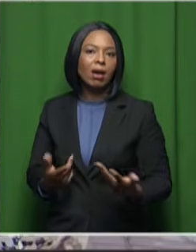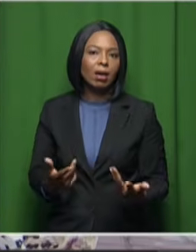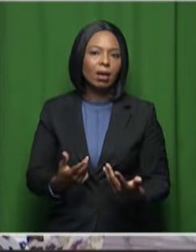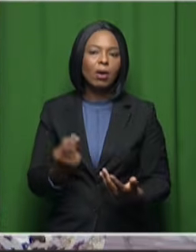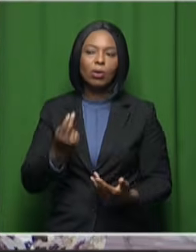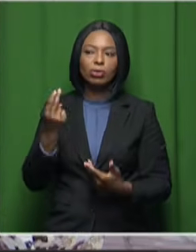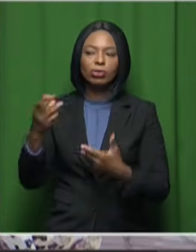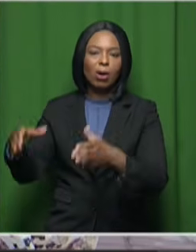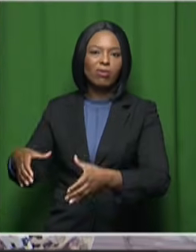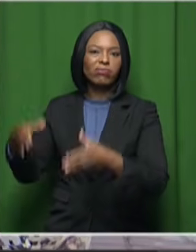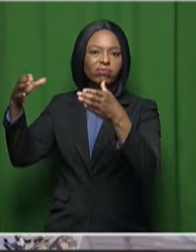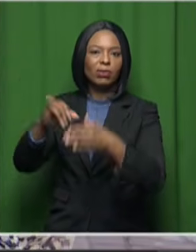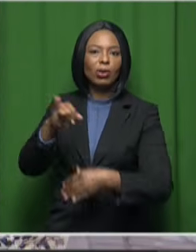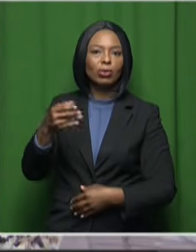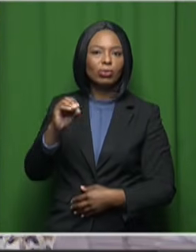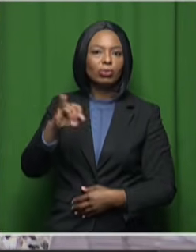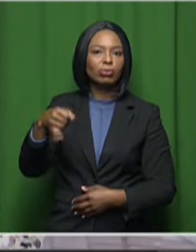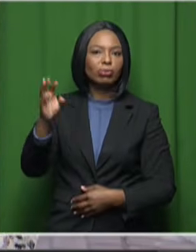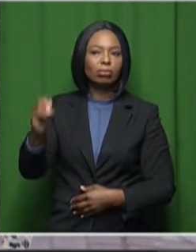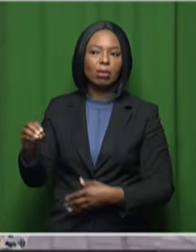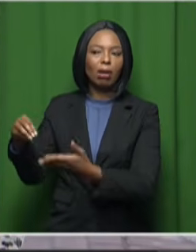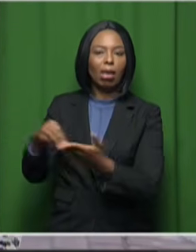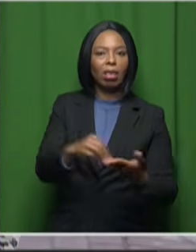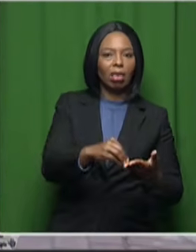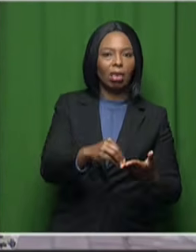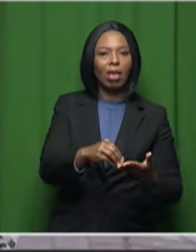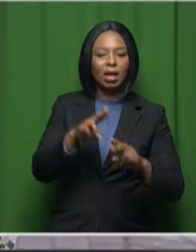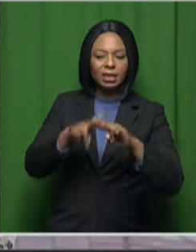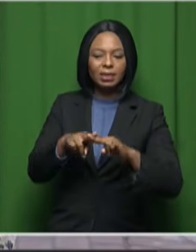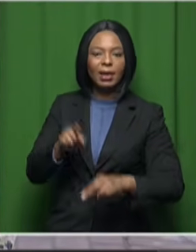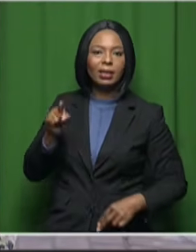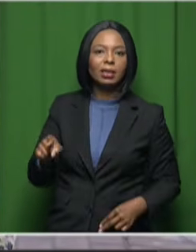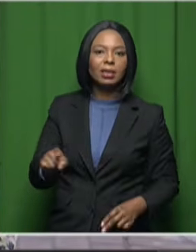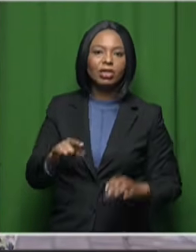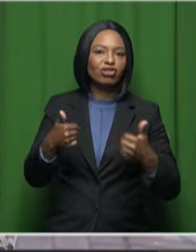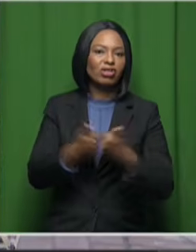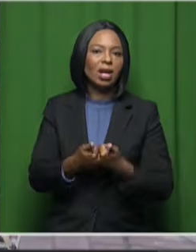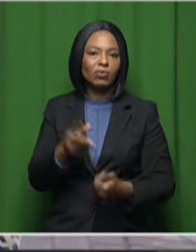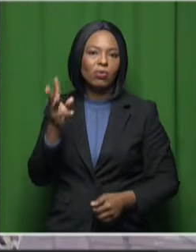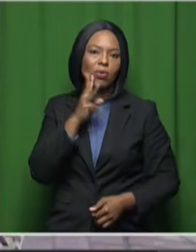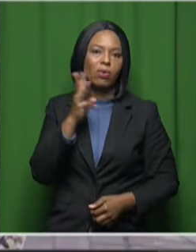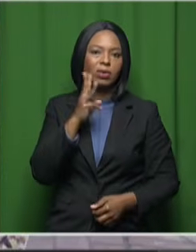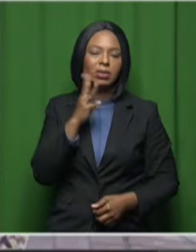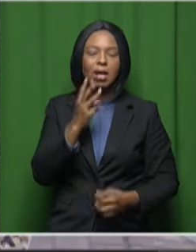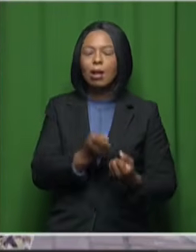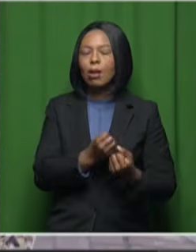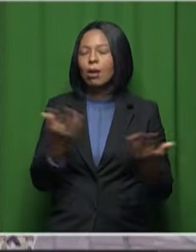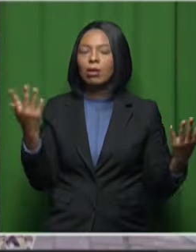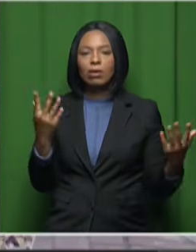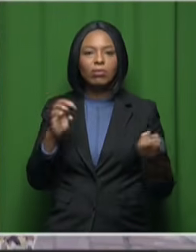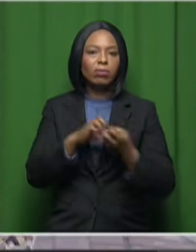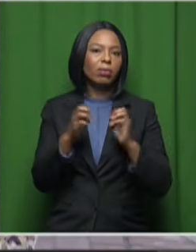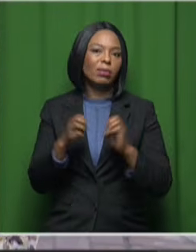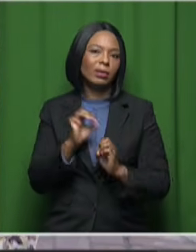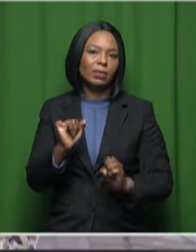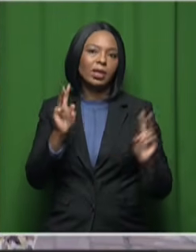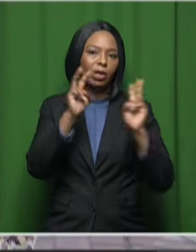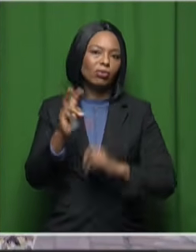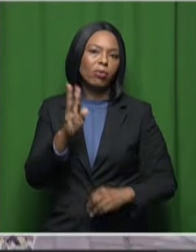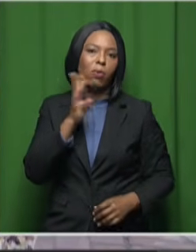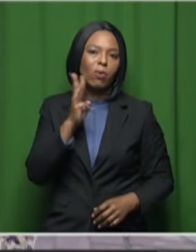you have just mentioned now, the challenges related to water tankers. So there's a lot of issues related to